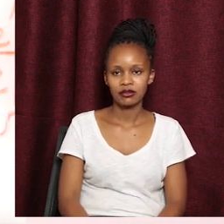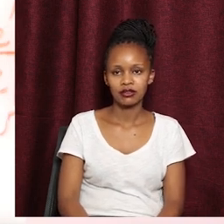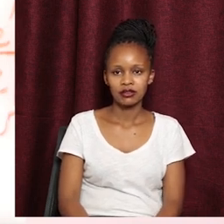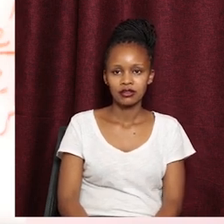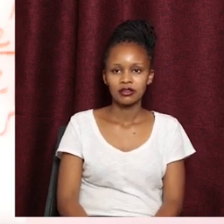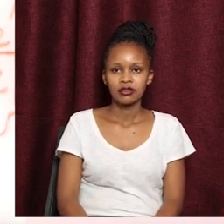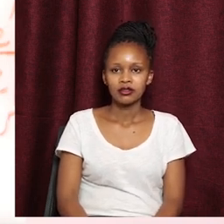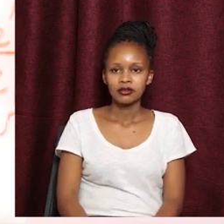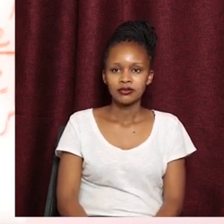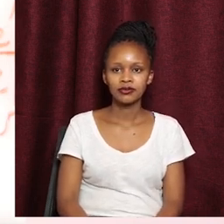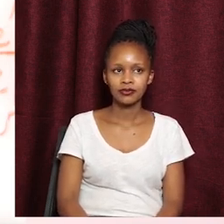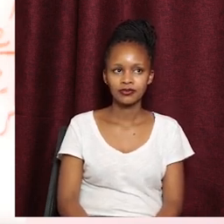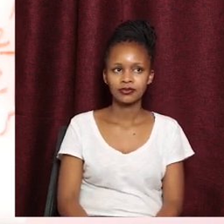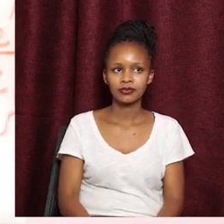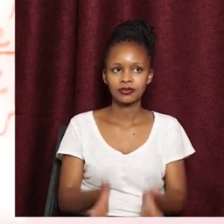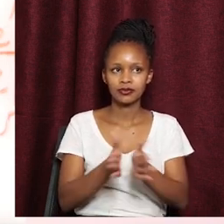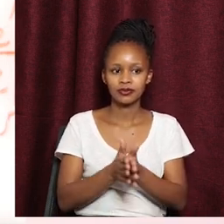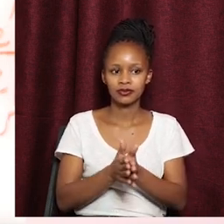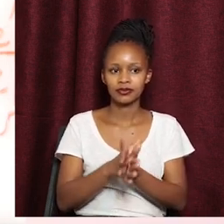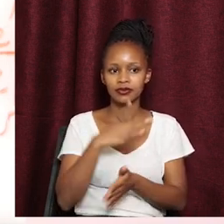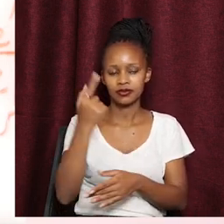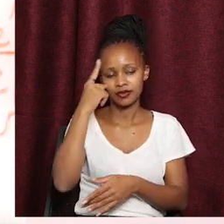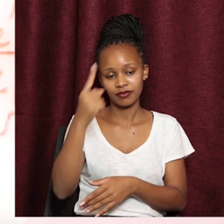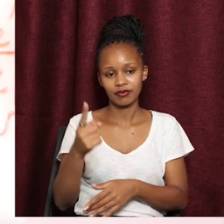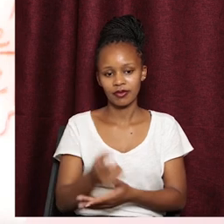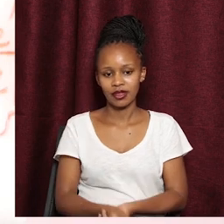And they went for round two.